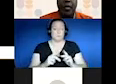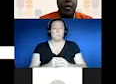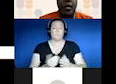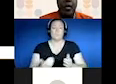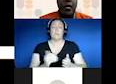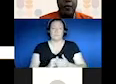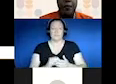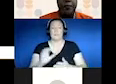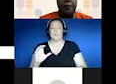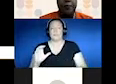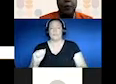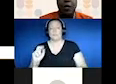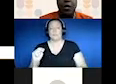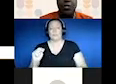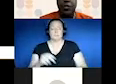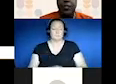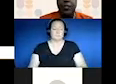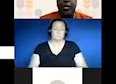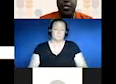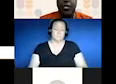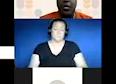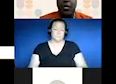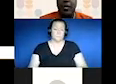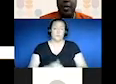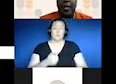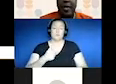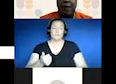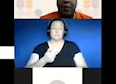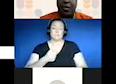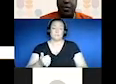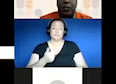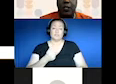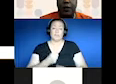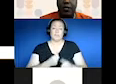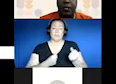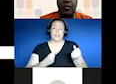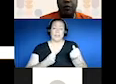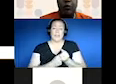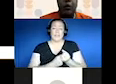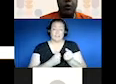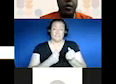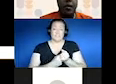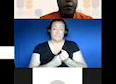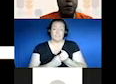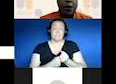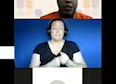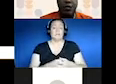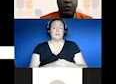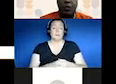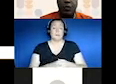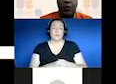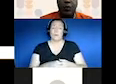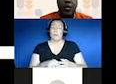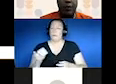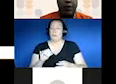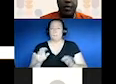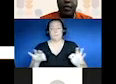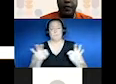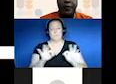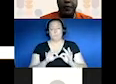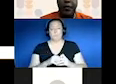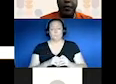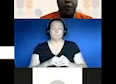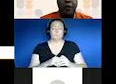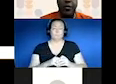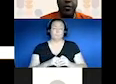CAN. Our transportation and advocacy support are also really important in